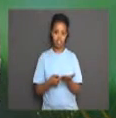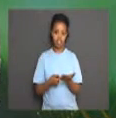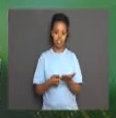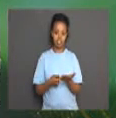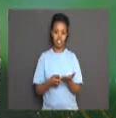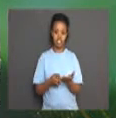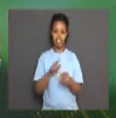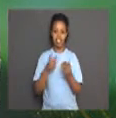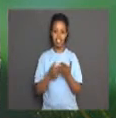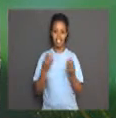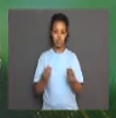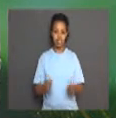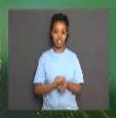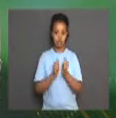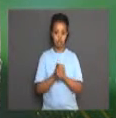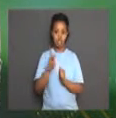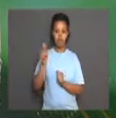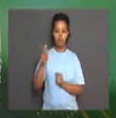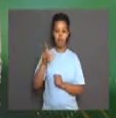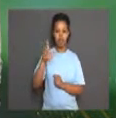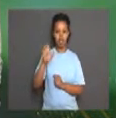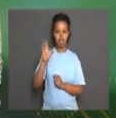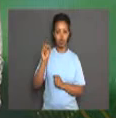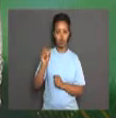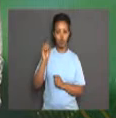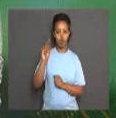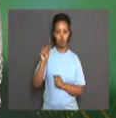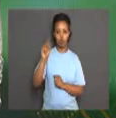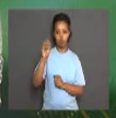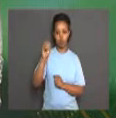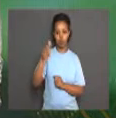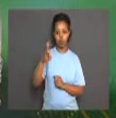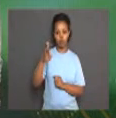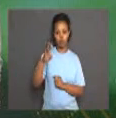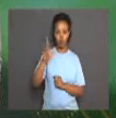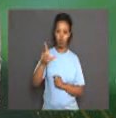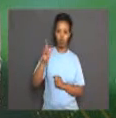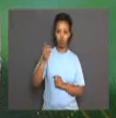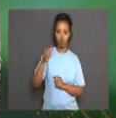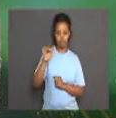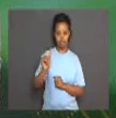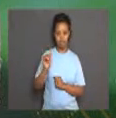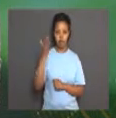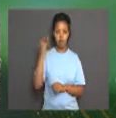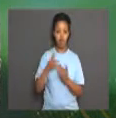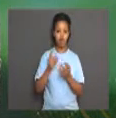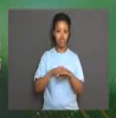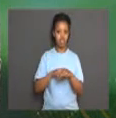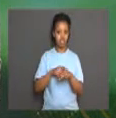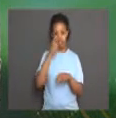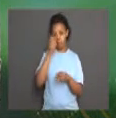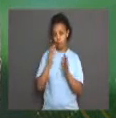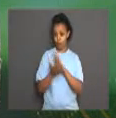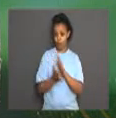of evolution from paleontology. In our last lesson, we learned